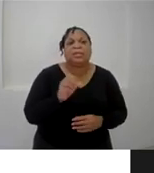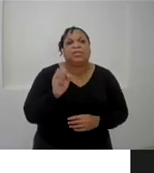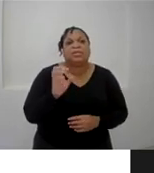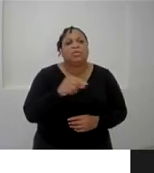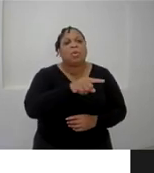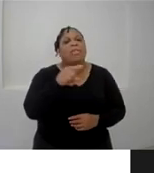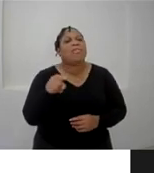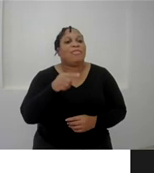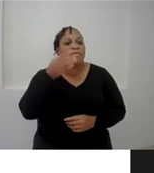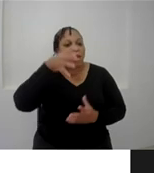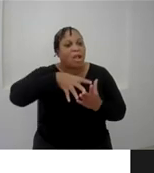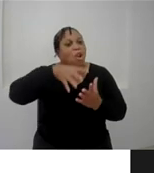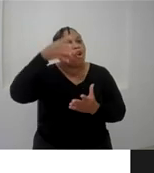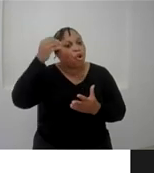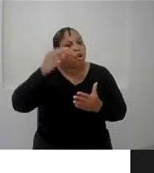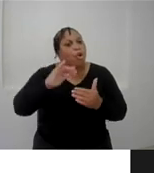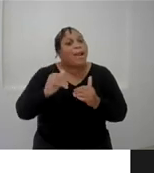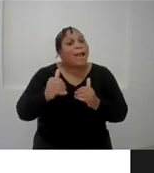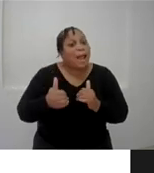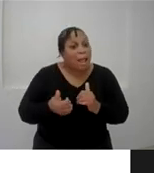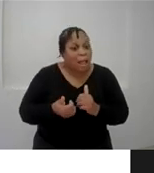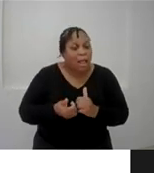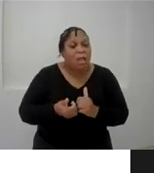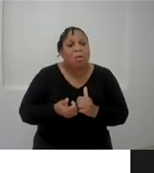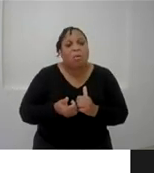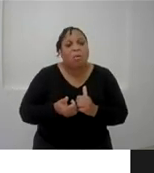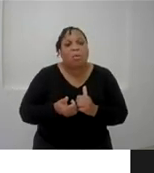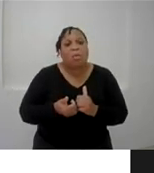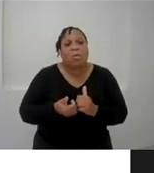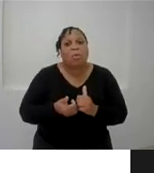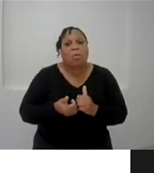learn how it is that